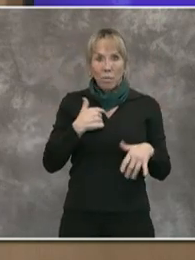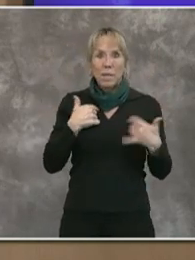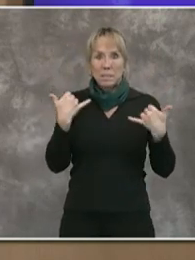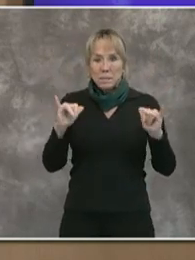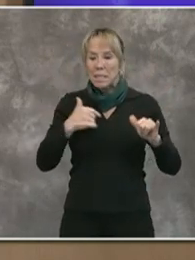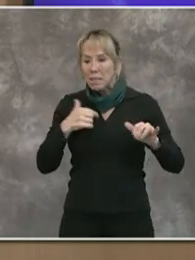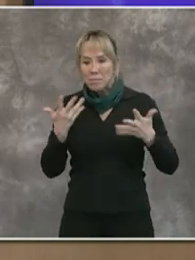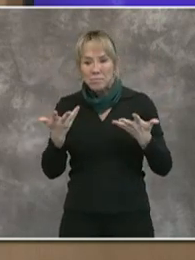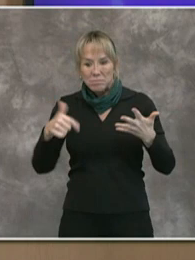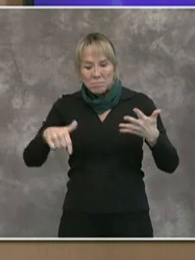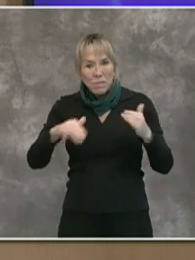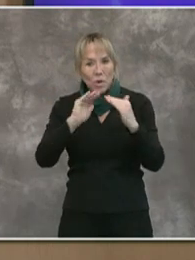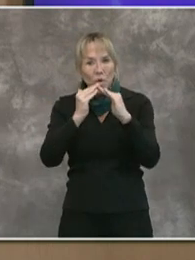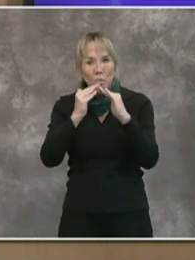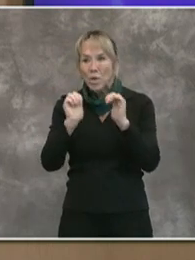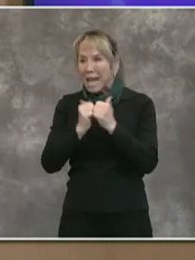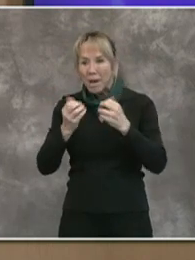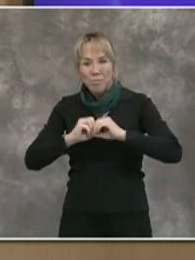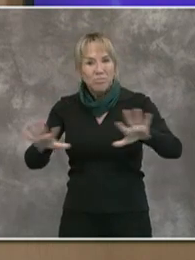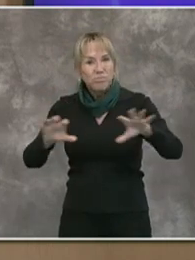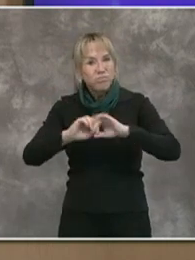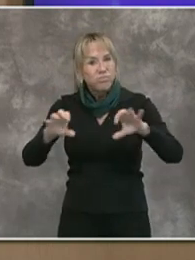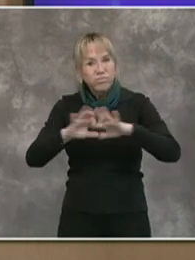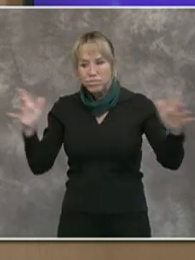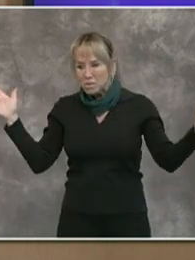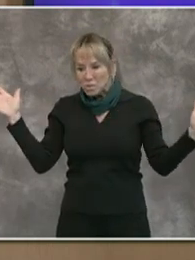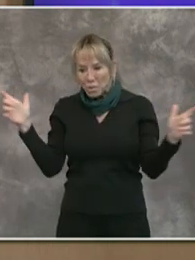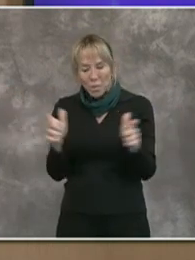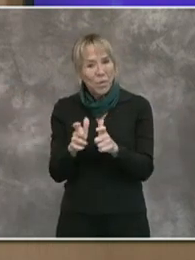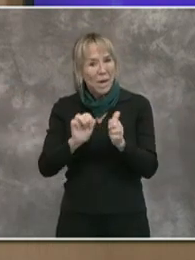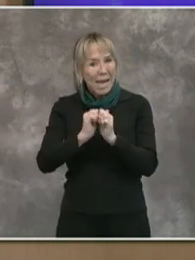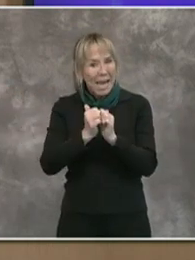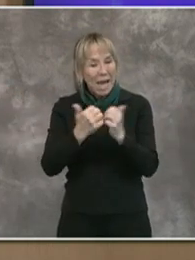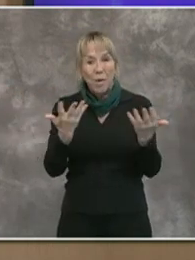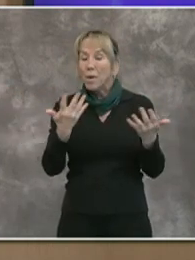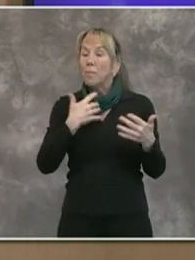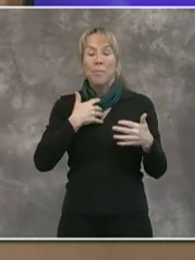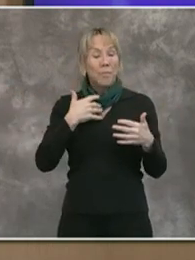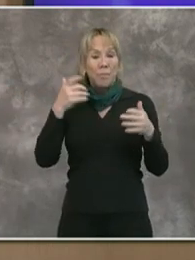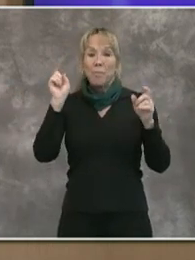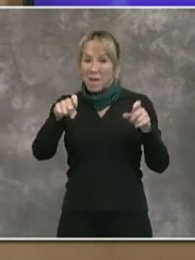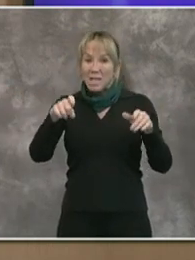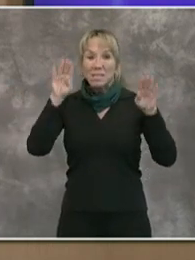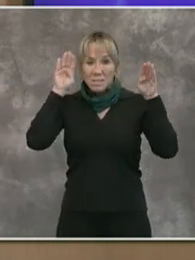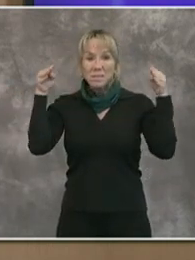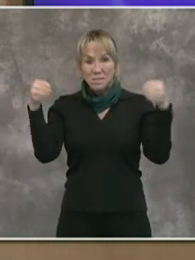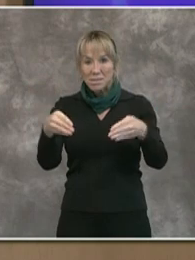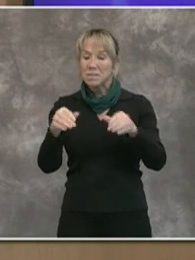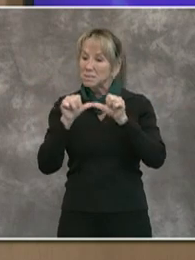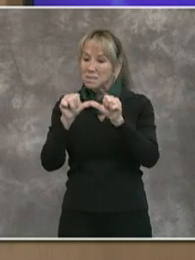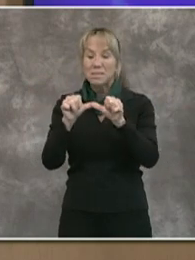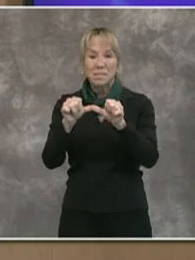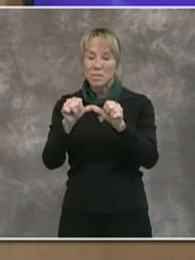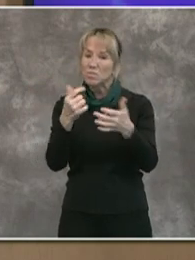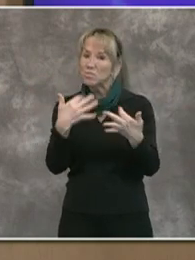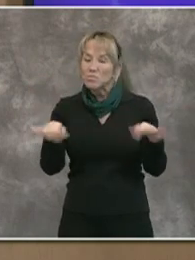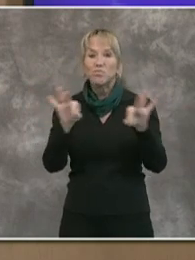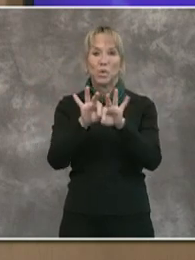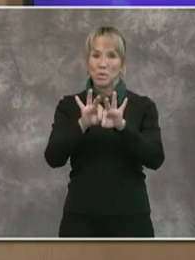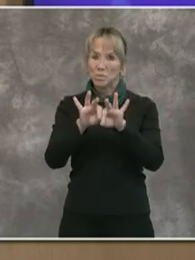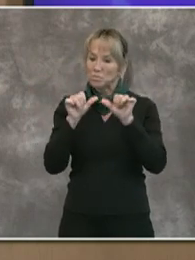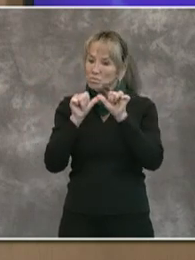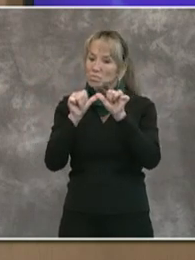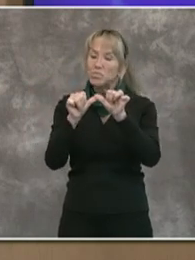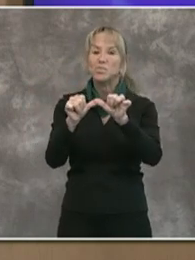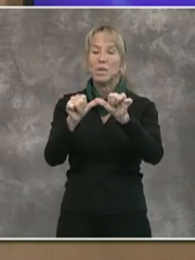immediate community transmission of COVID-19, and our efforts and focus must continue in the present, we appreciate the efforts by the state